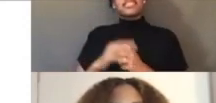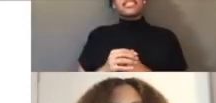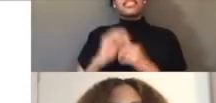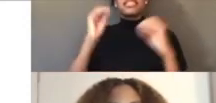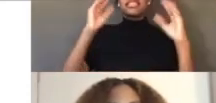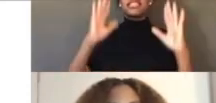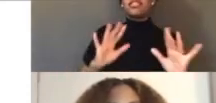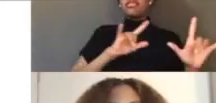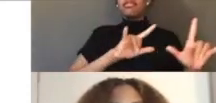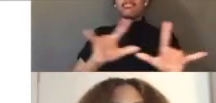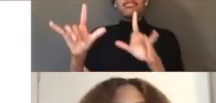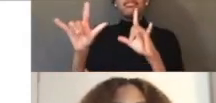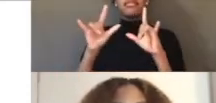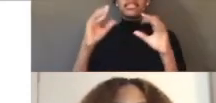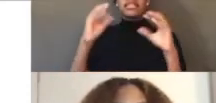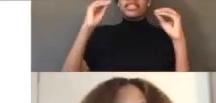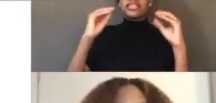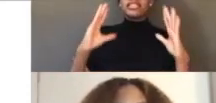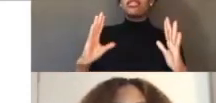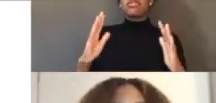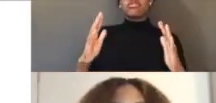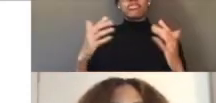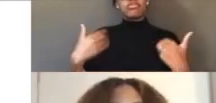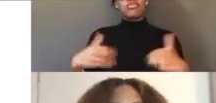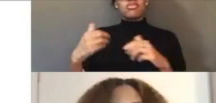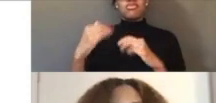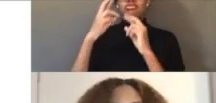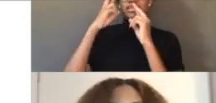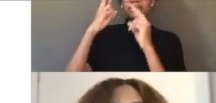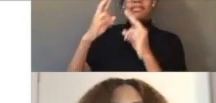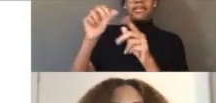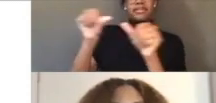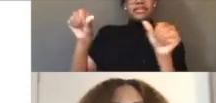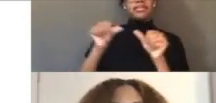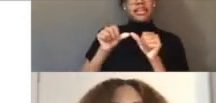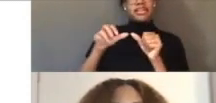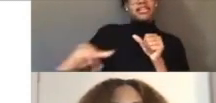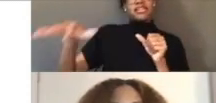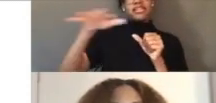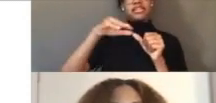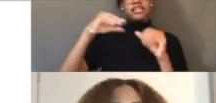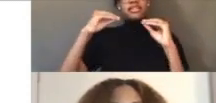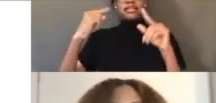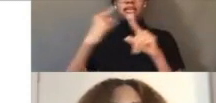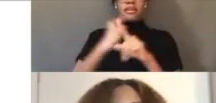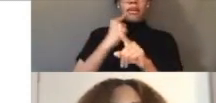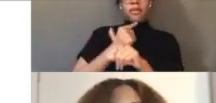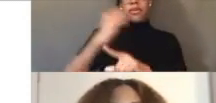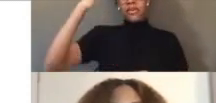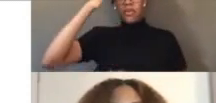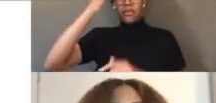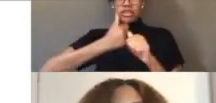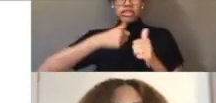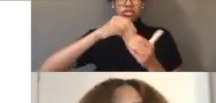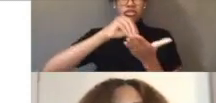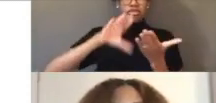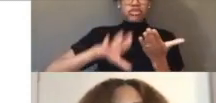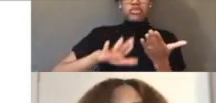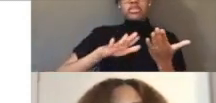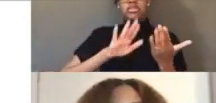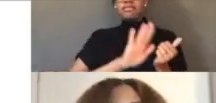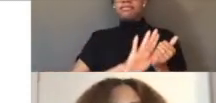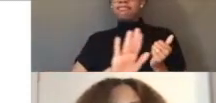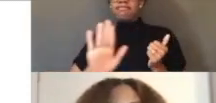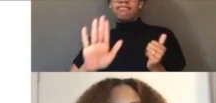in all aspects and think through who their students are as they plan lessons and activities. We all